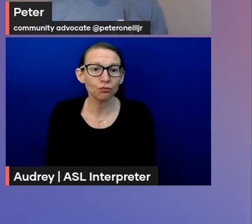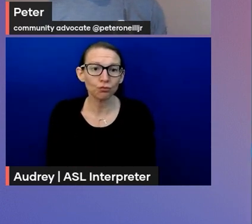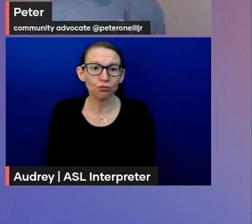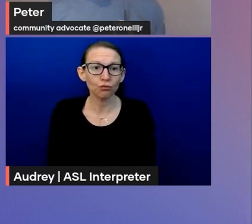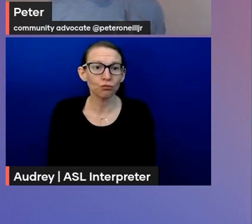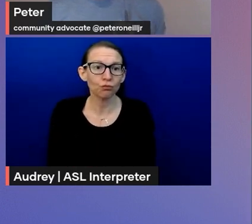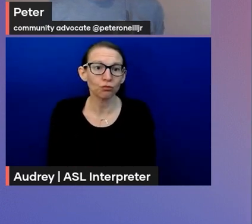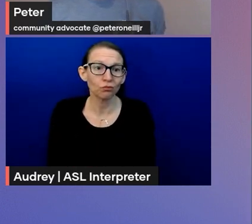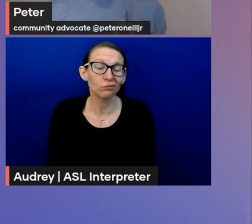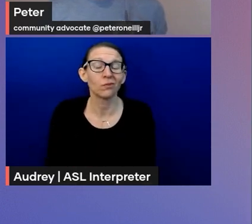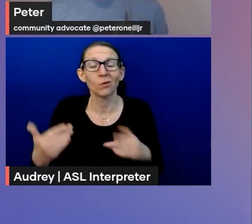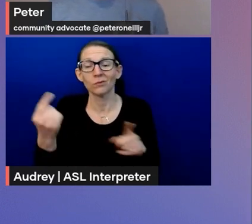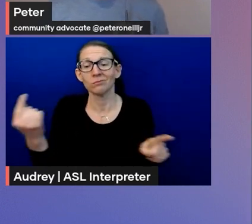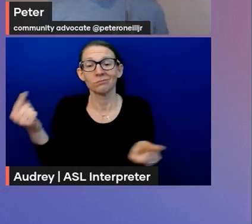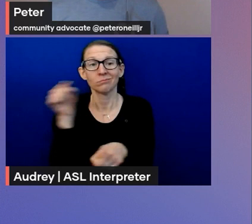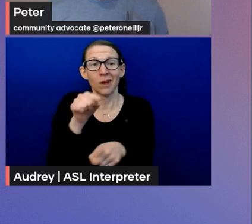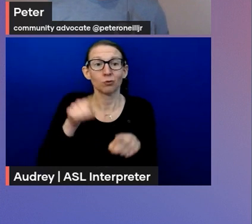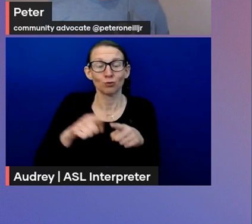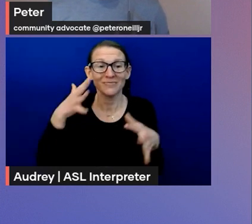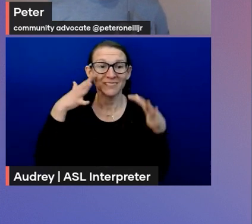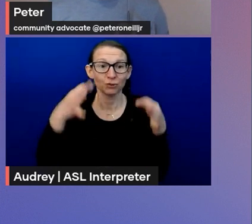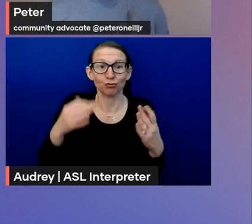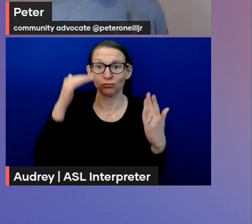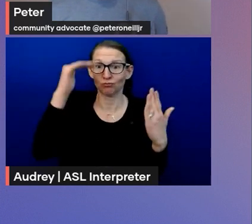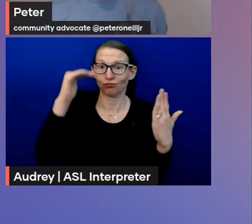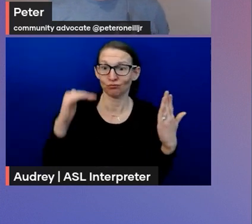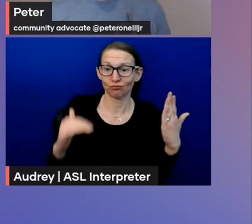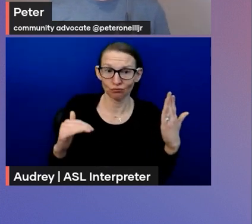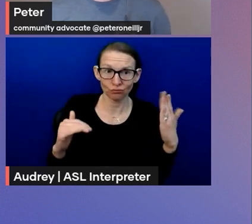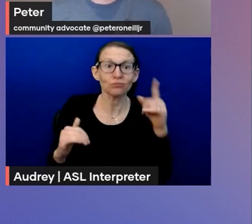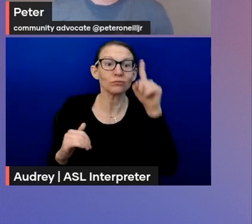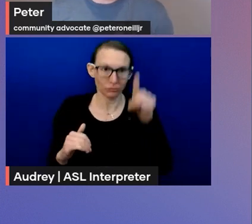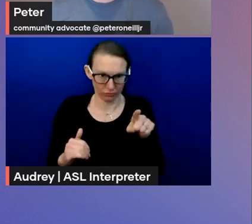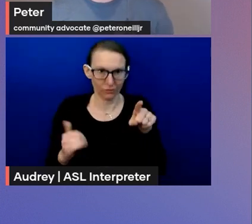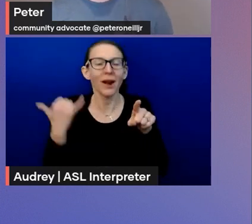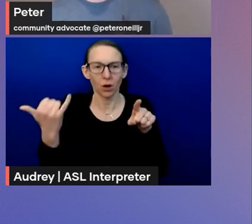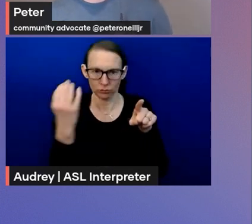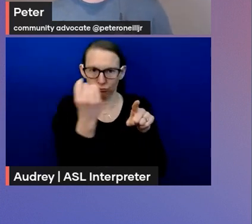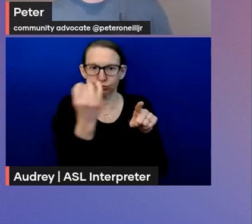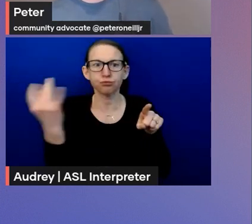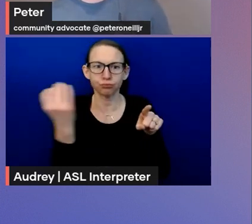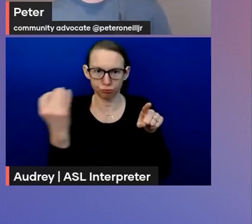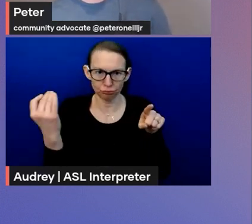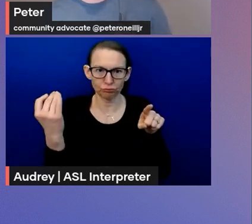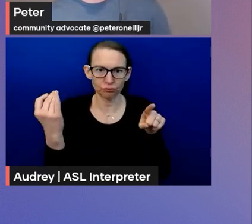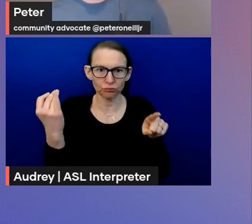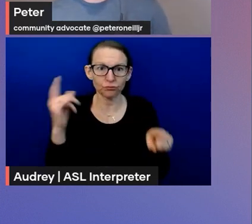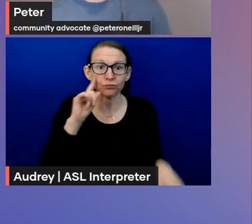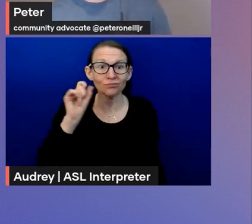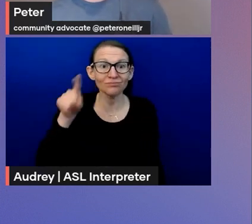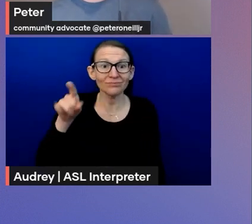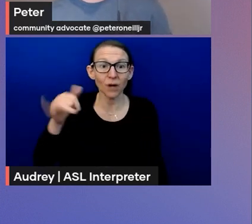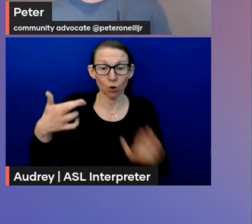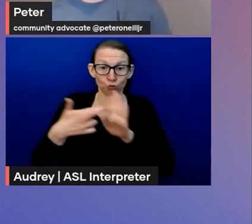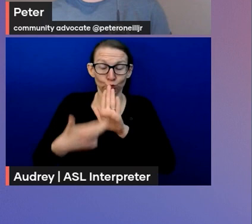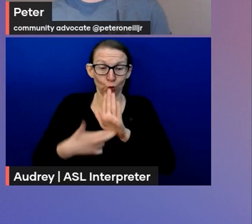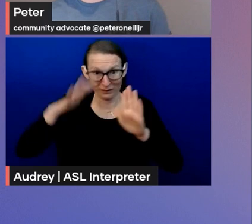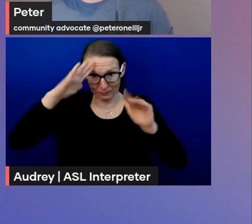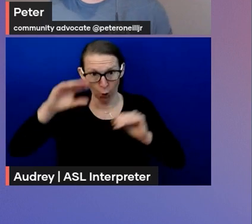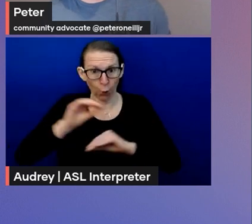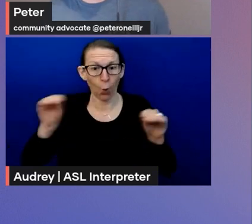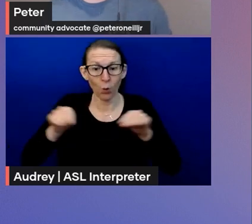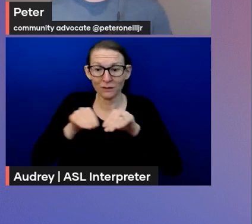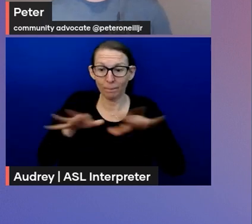Let's go back over to our decision log here, and we can see it has populated. And so we see that the rule we expected, no deployments on